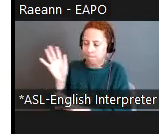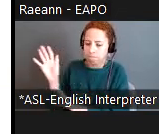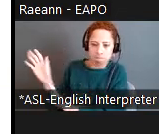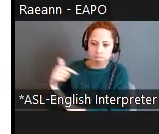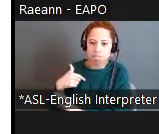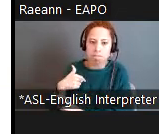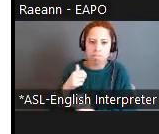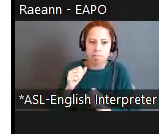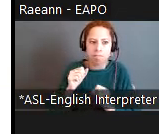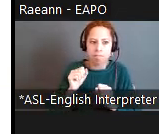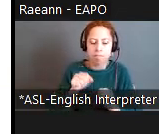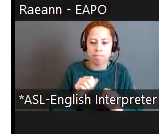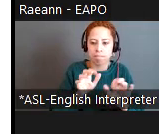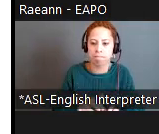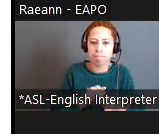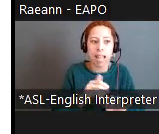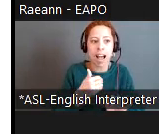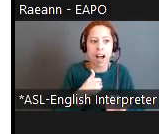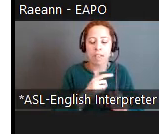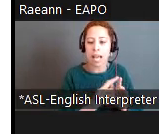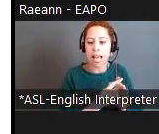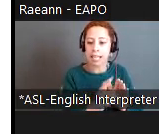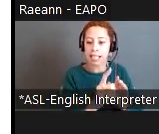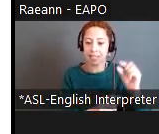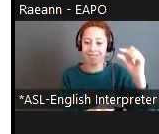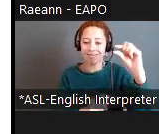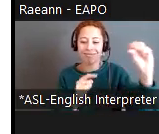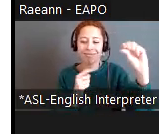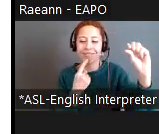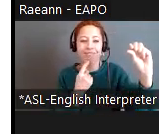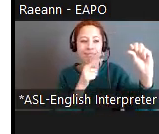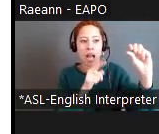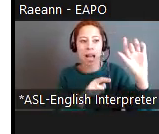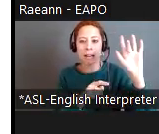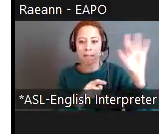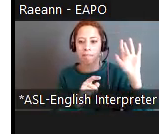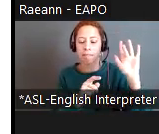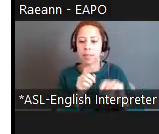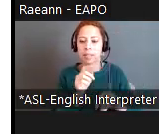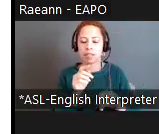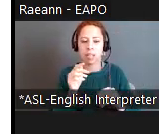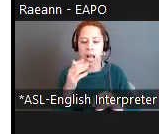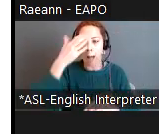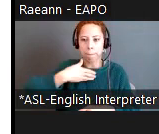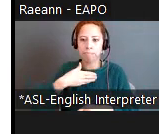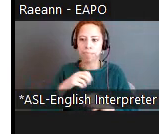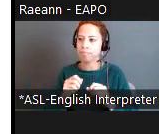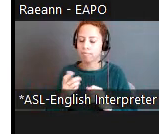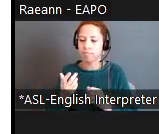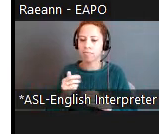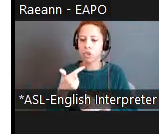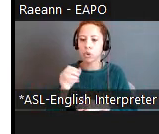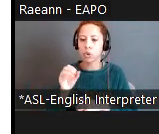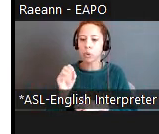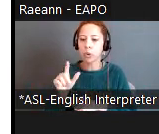is a quick exit button in the top left corner. That's going to take you straight to Google. Do not pass go, don't collect $200. You get